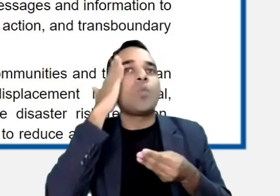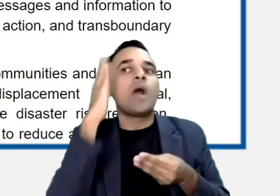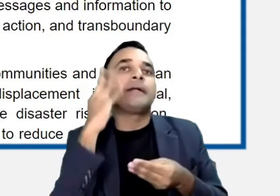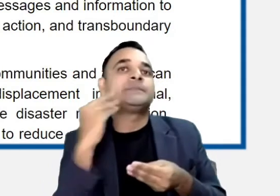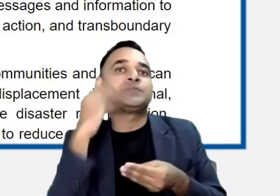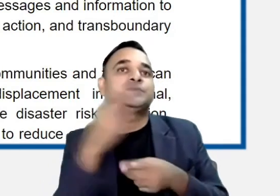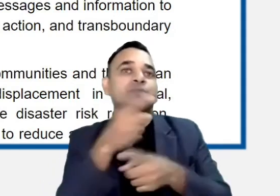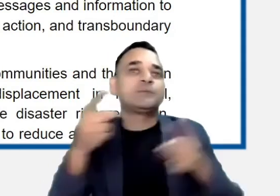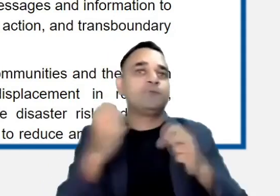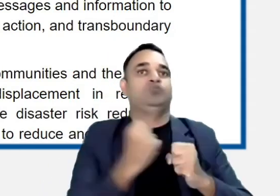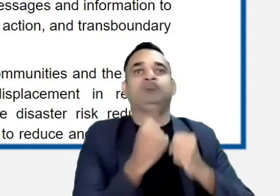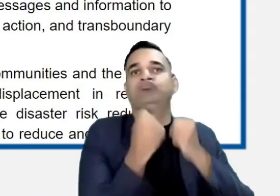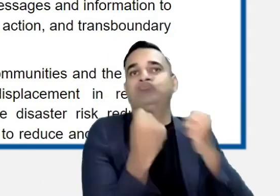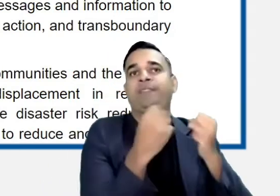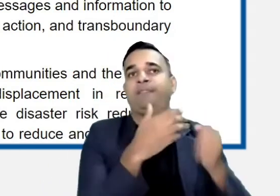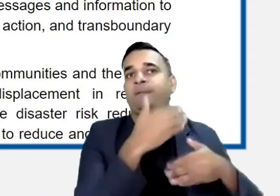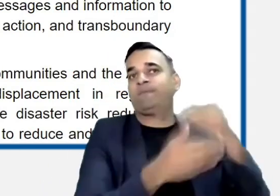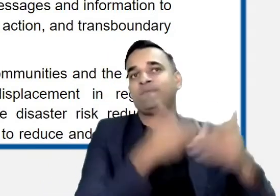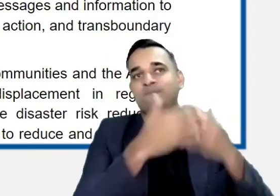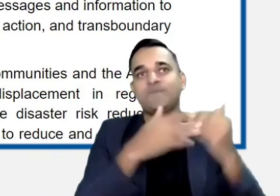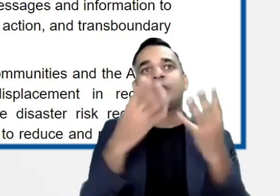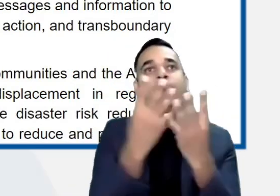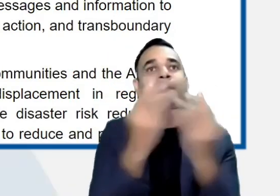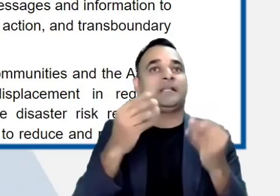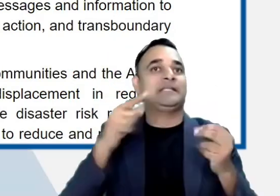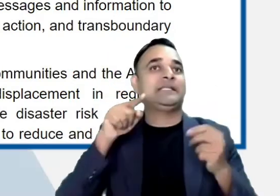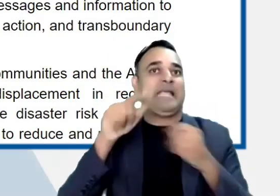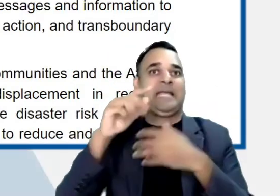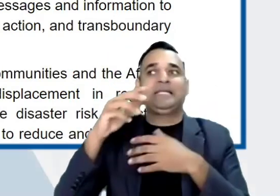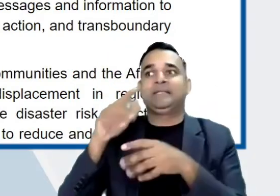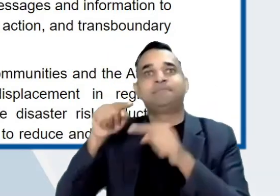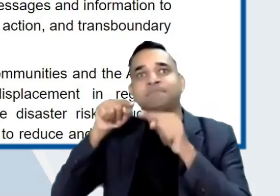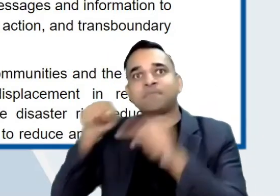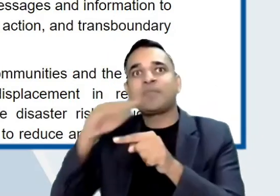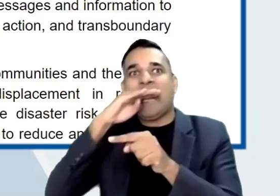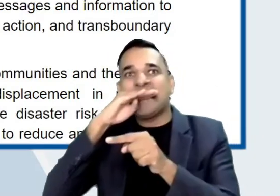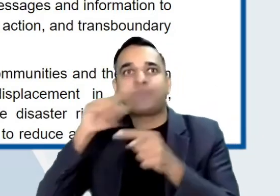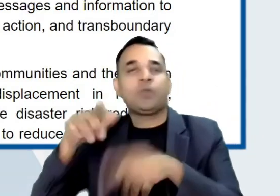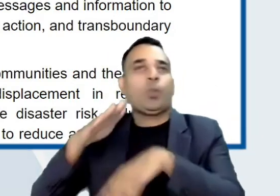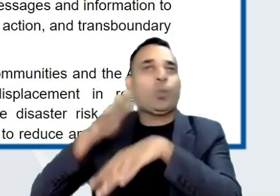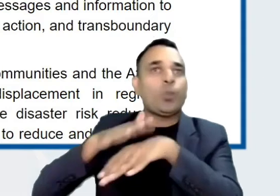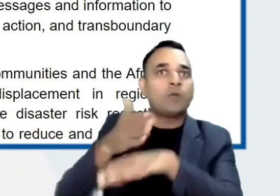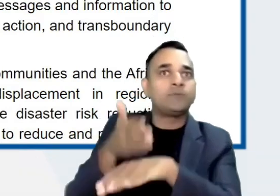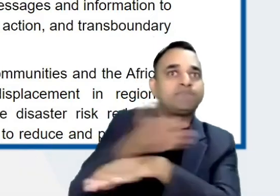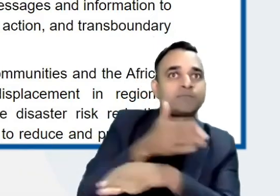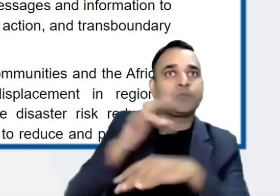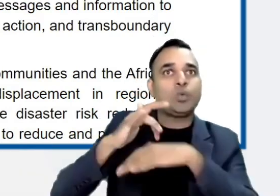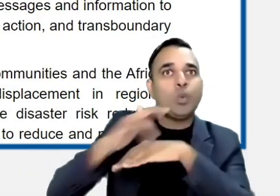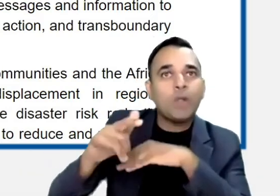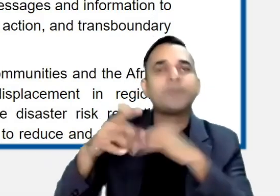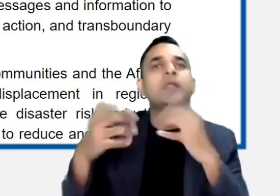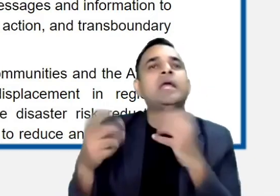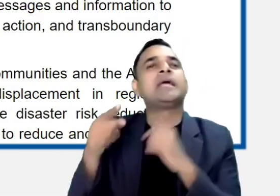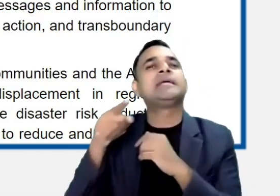the African Union Commission, the private sector academia, civil society organizations, development partners, and other stakeholders to